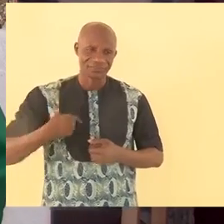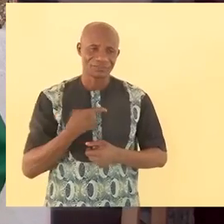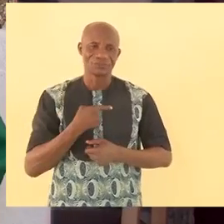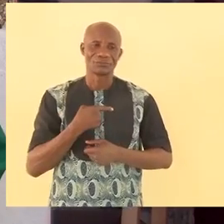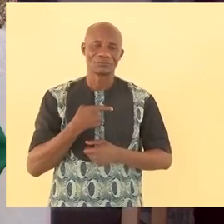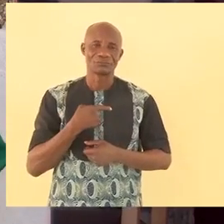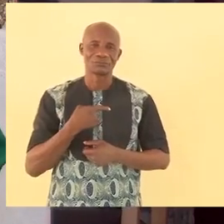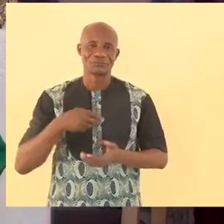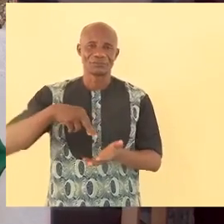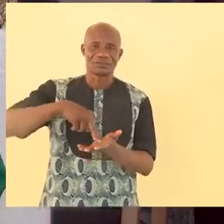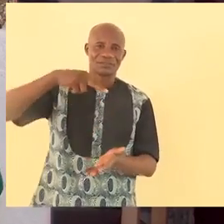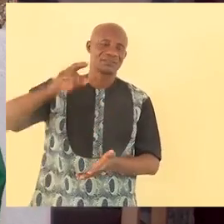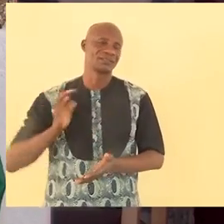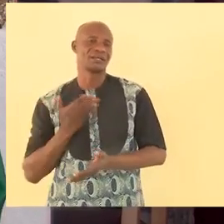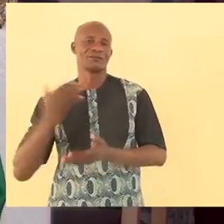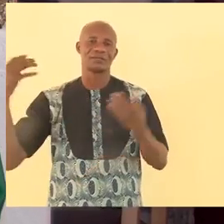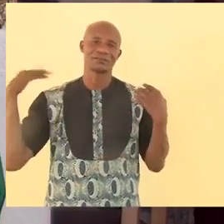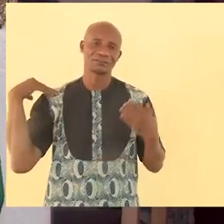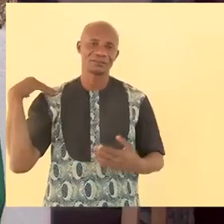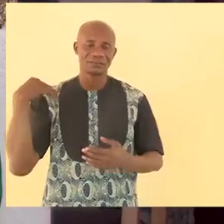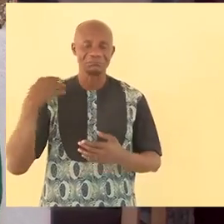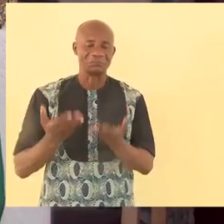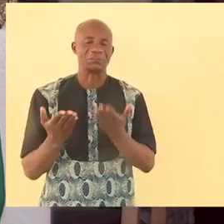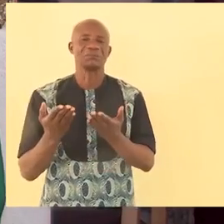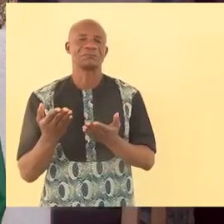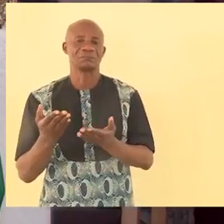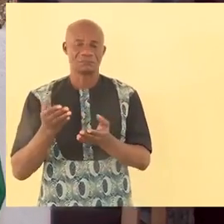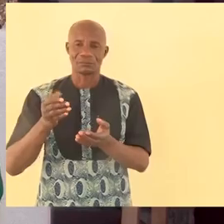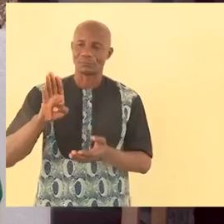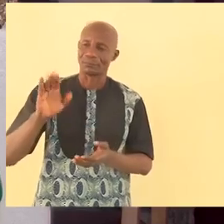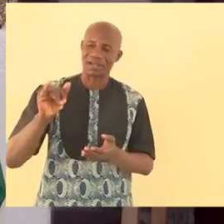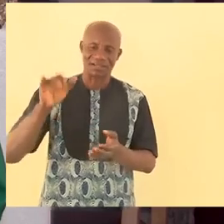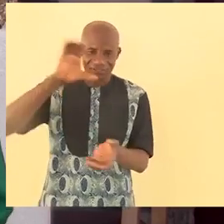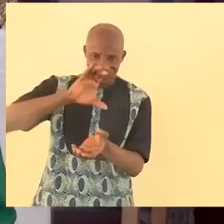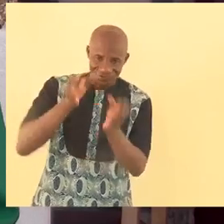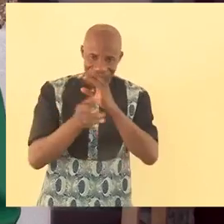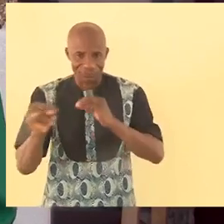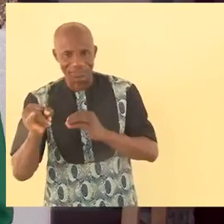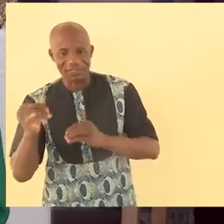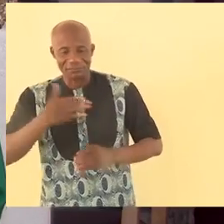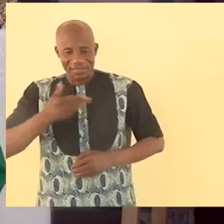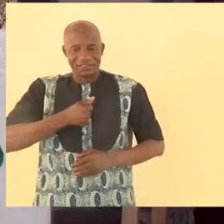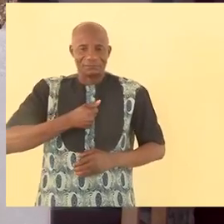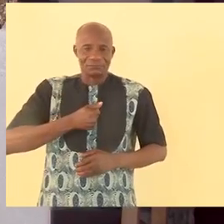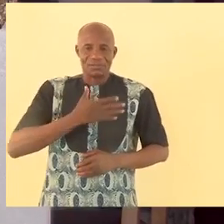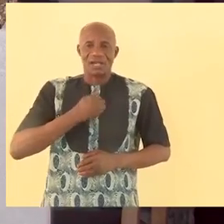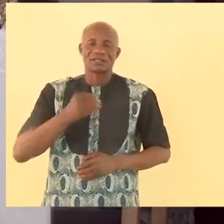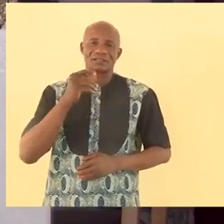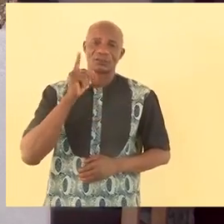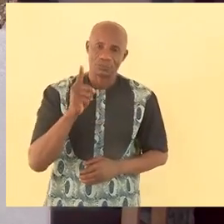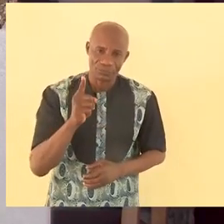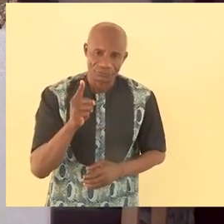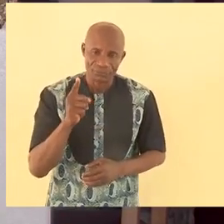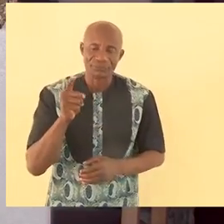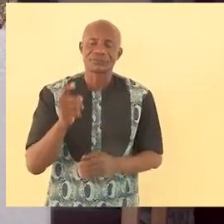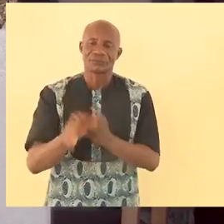We raise our shoulders most times because perhaps we have done some comparison between myself and the one